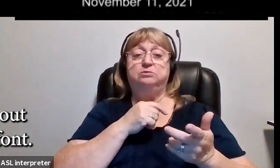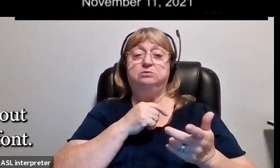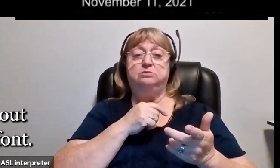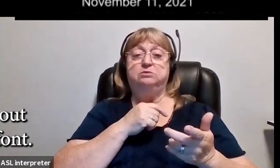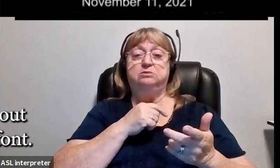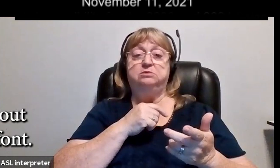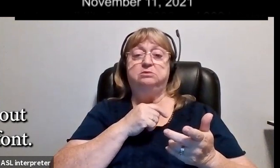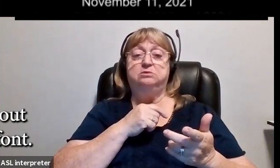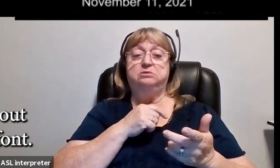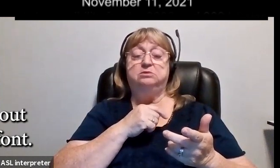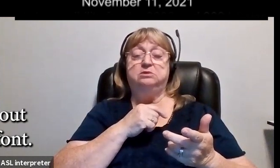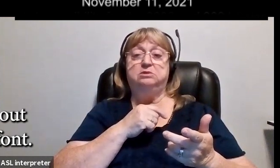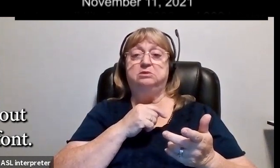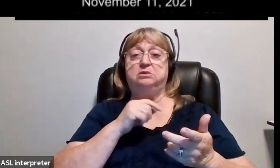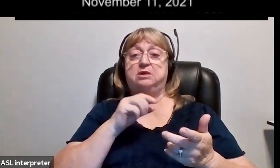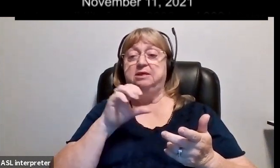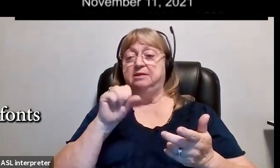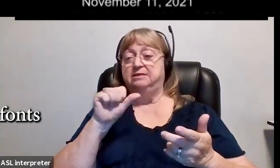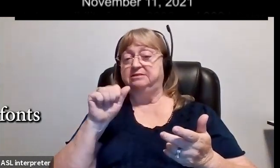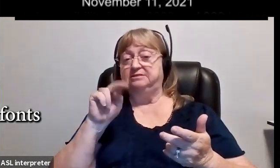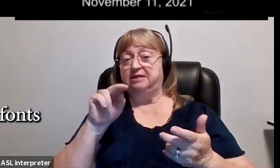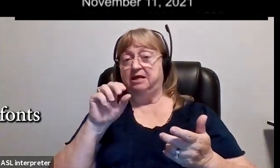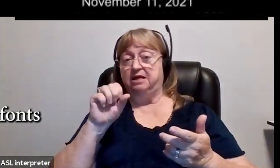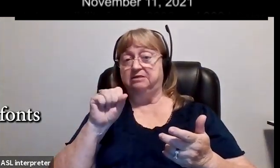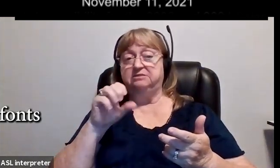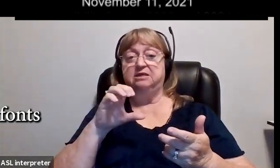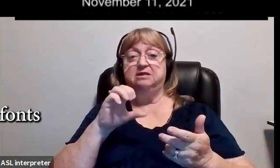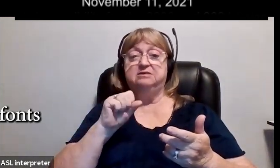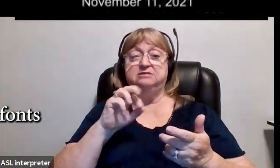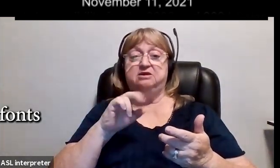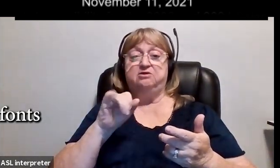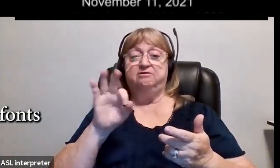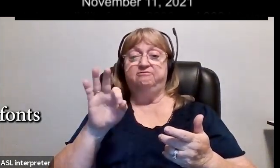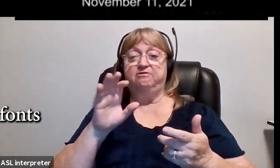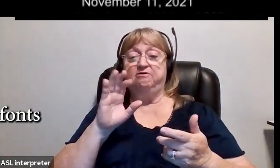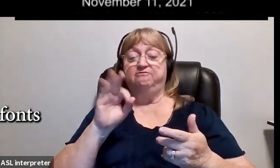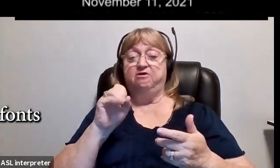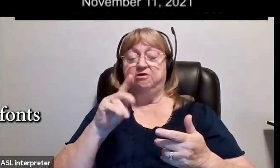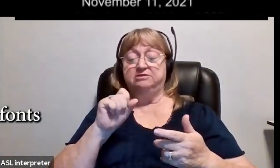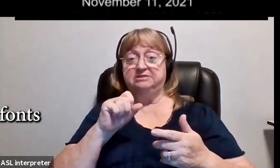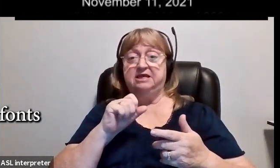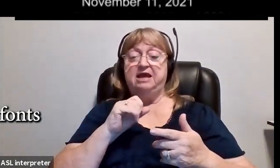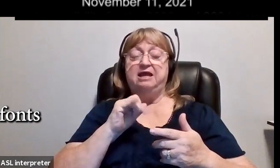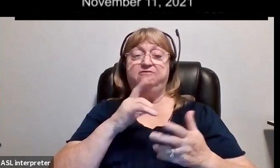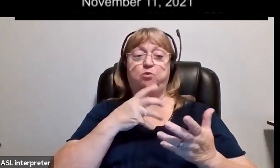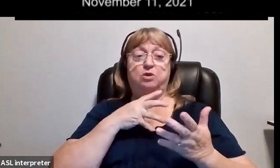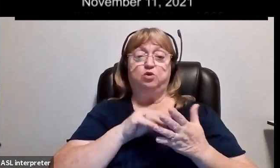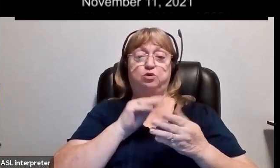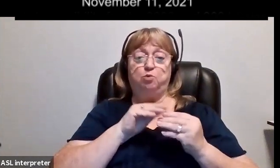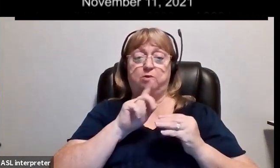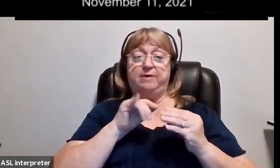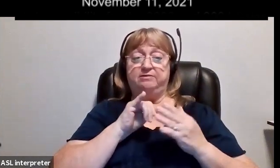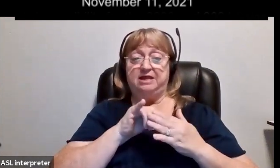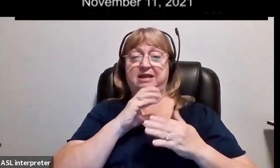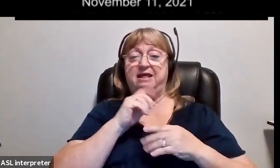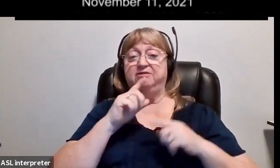whether it's a sans serif font. And if you want to learn more about fonts, and the diversity of